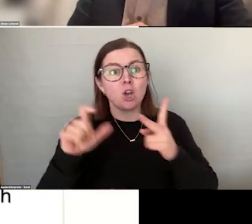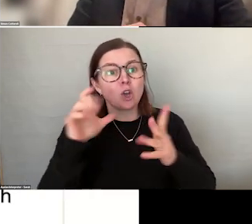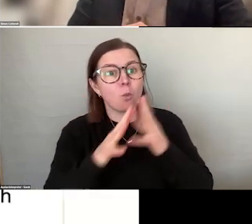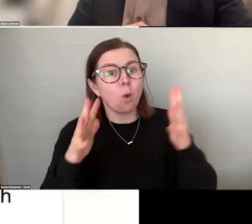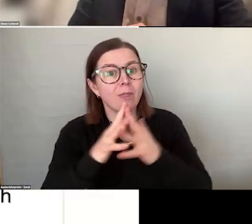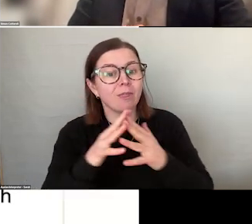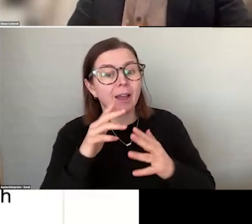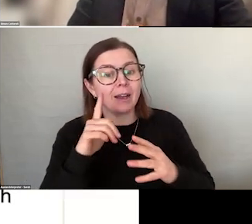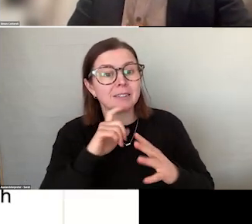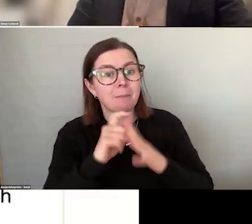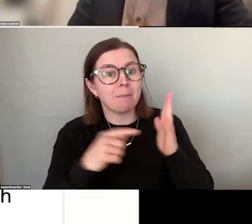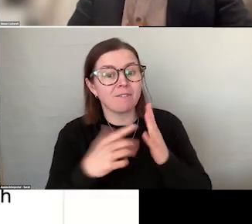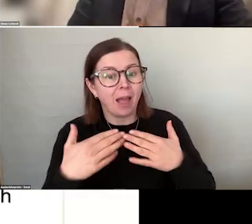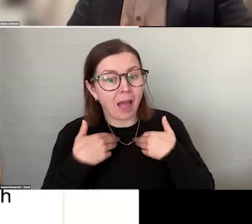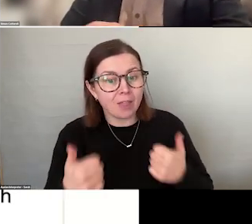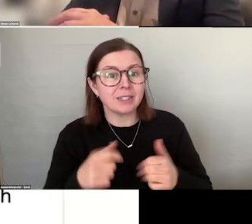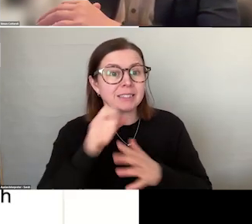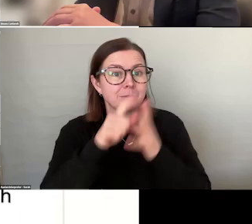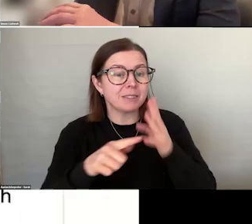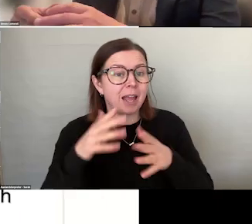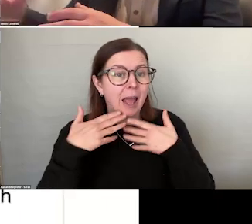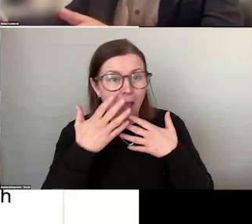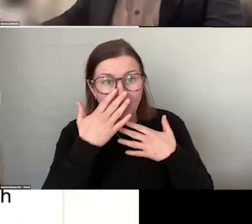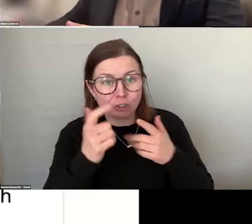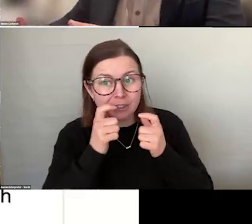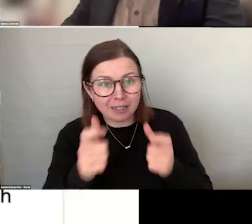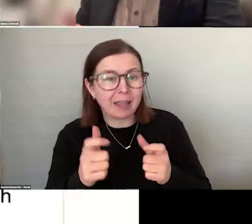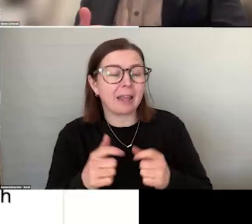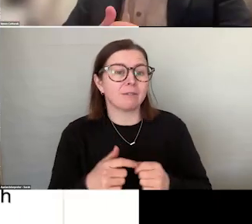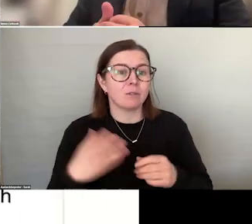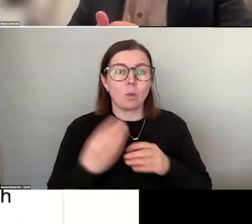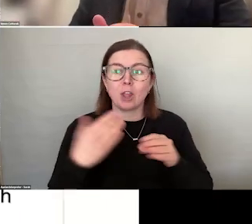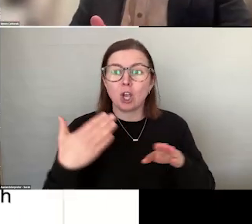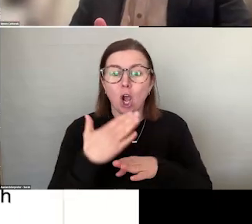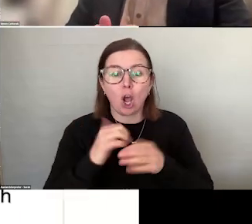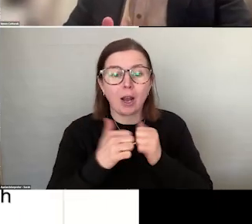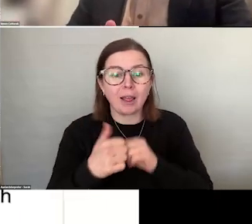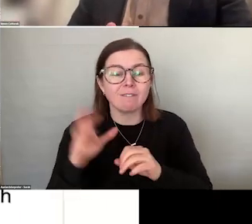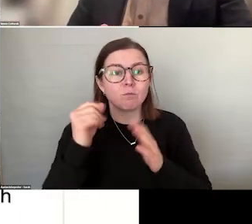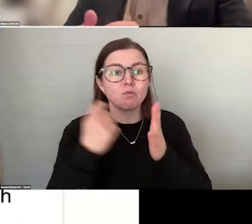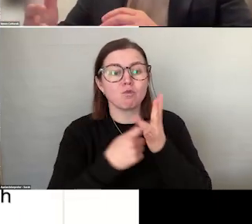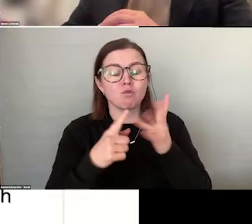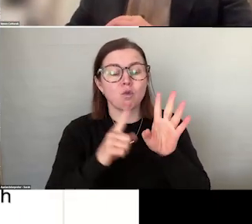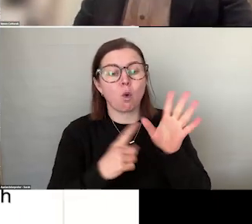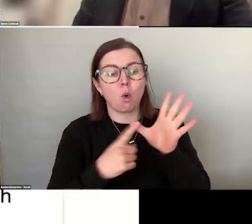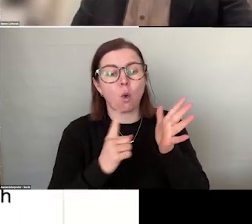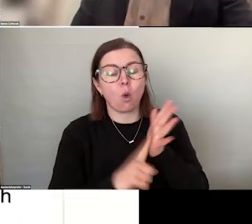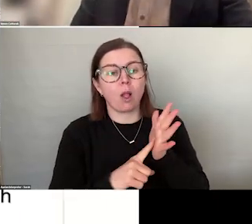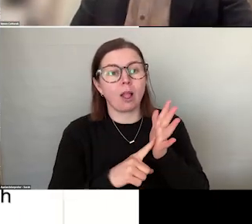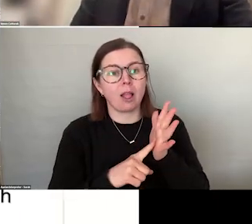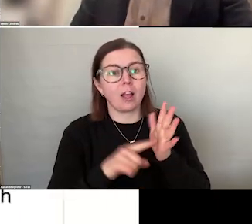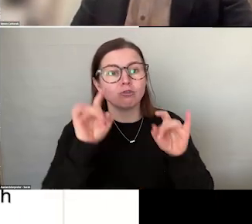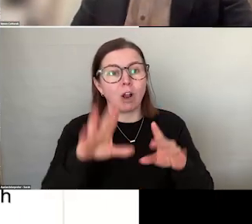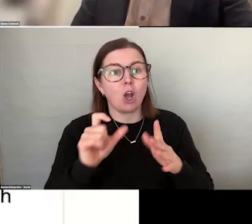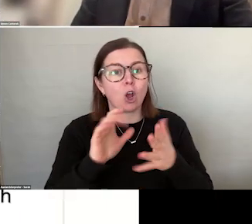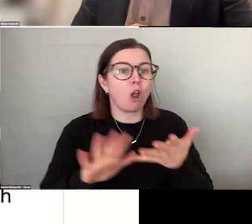Health, Disability and Aged Care, with our colleagues from the Royal Australian College of General Practice, from